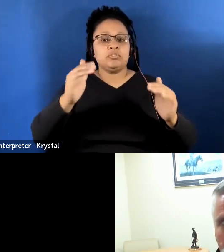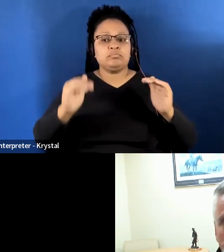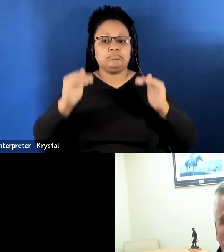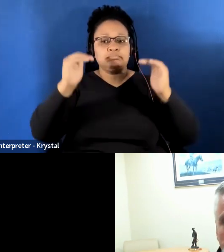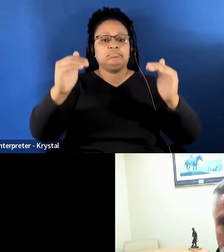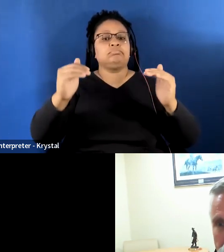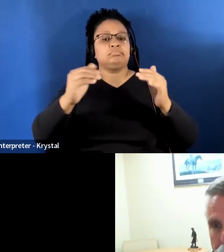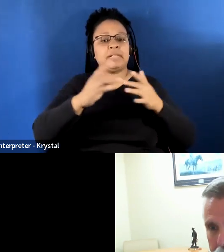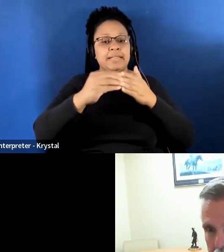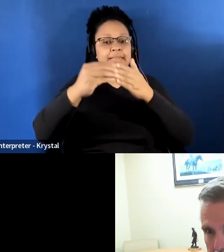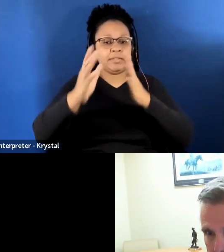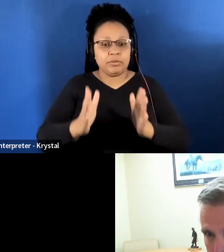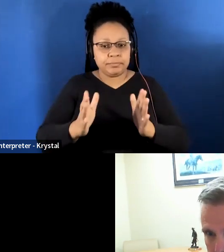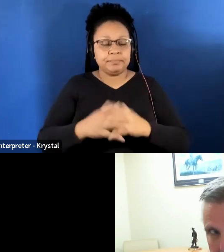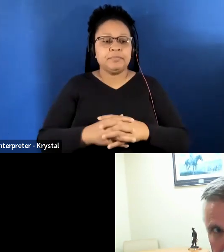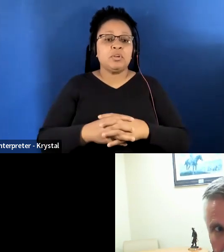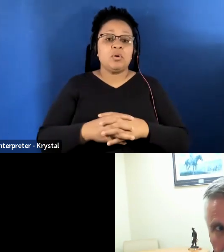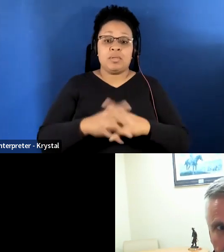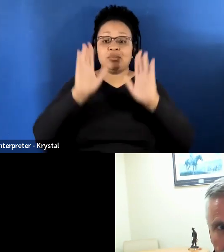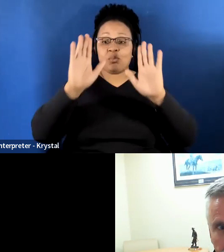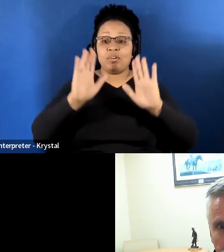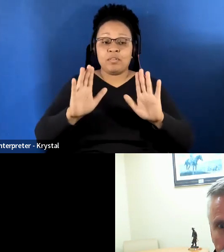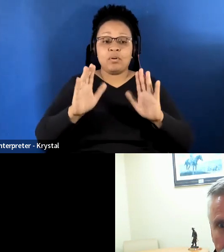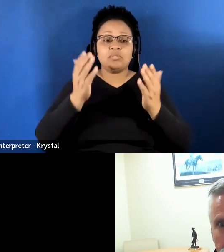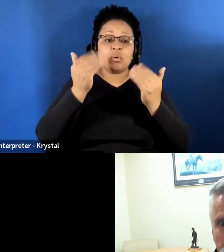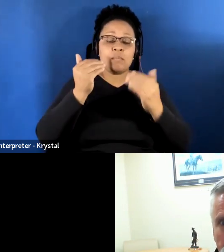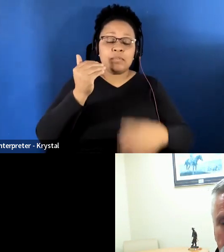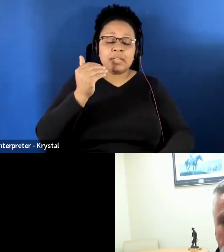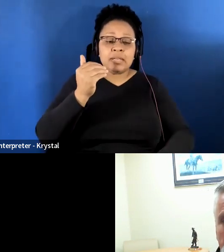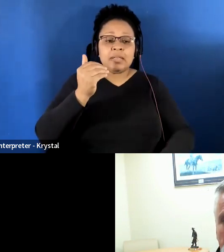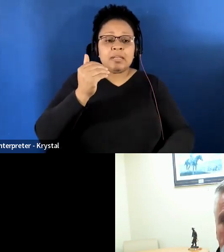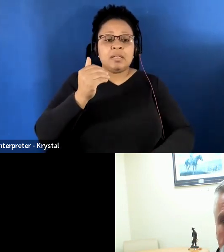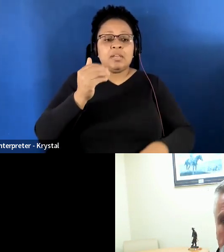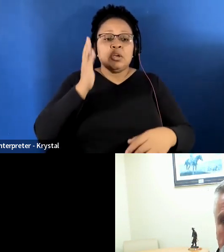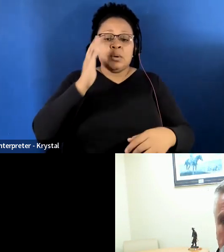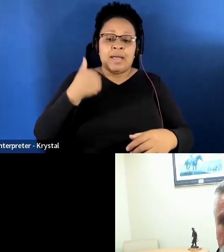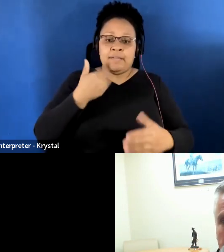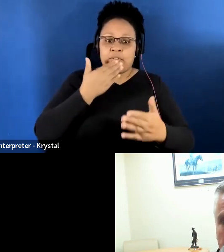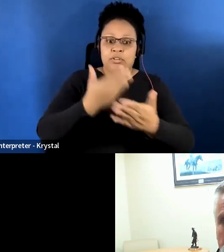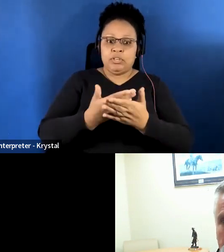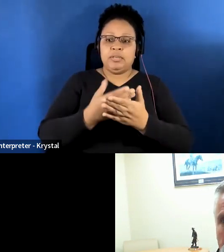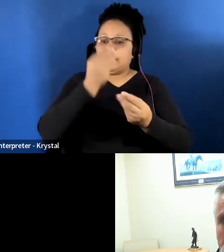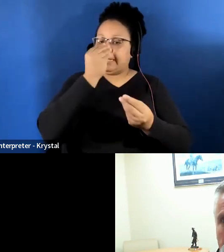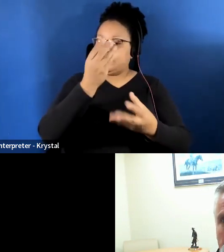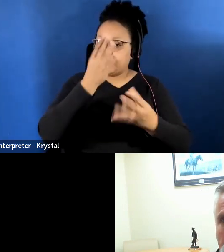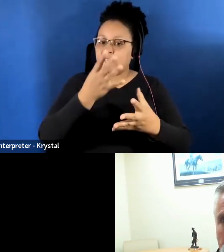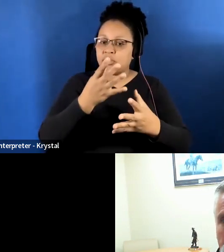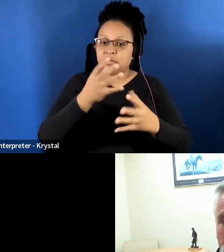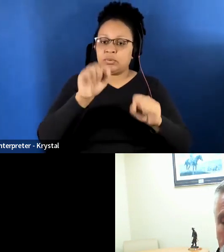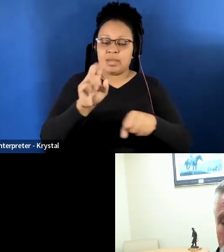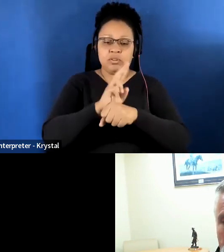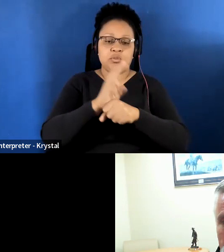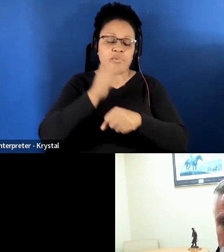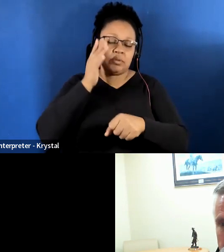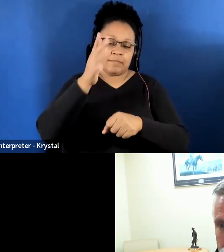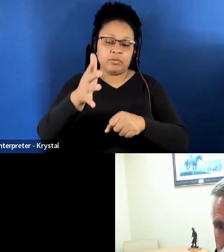and that's wonderful too. So hopefully you find some good takeaways from this discussion as